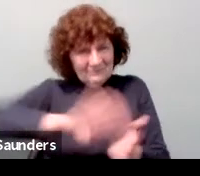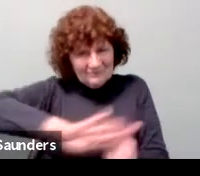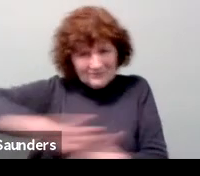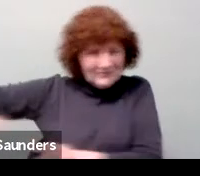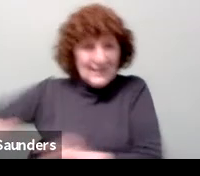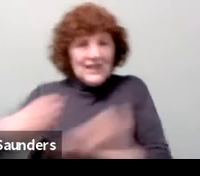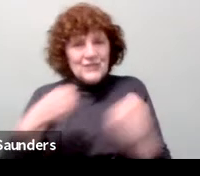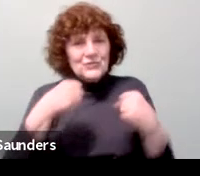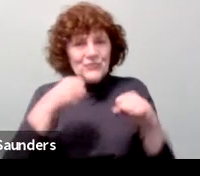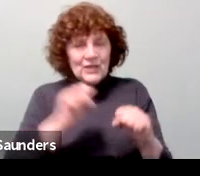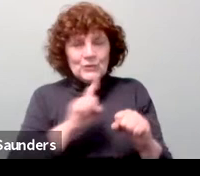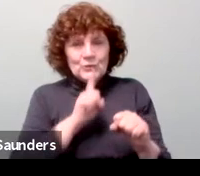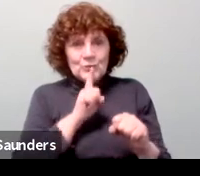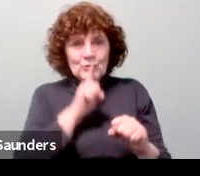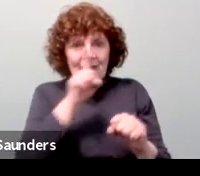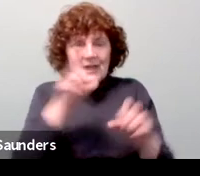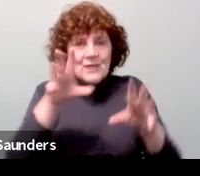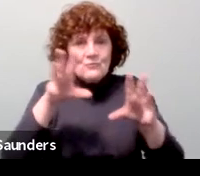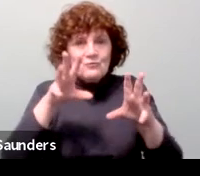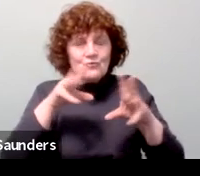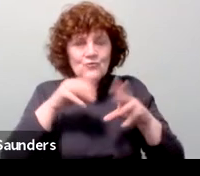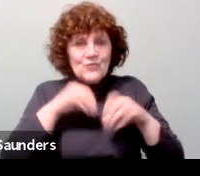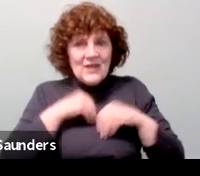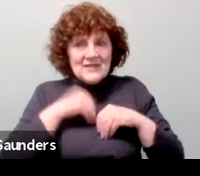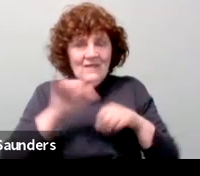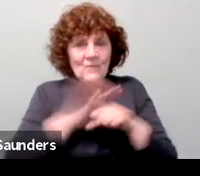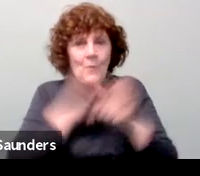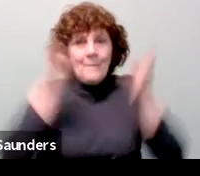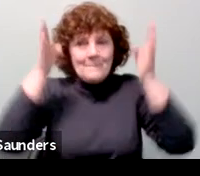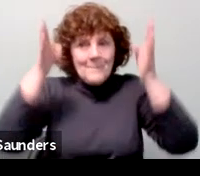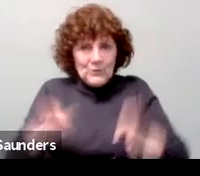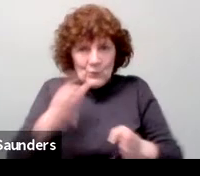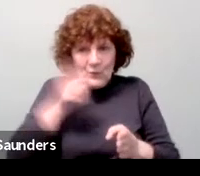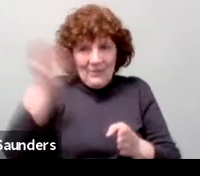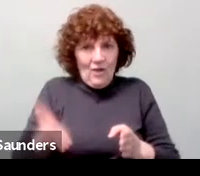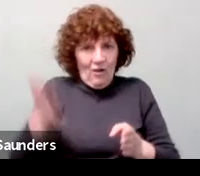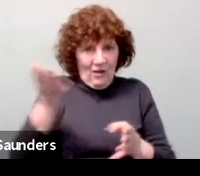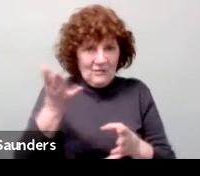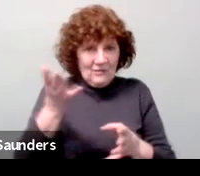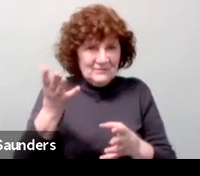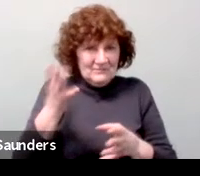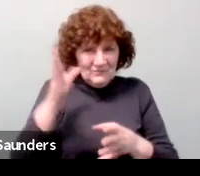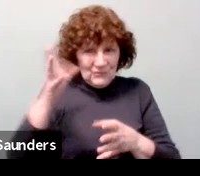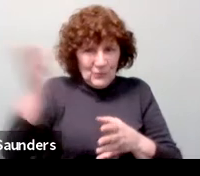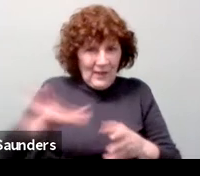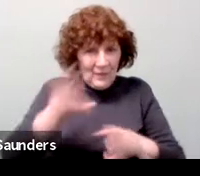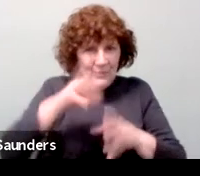full person as they really are within our community. Ken